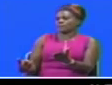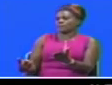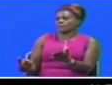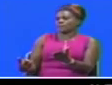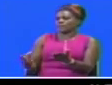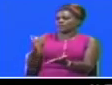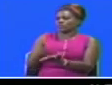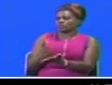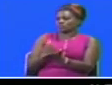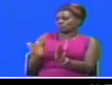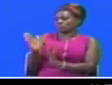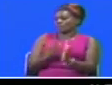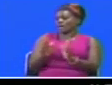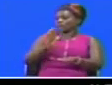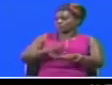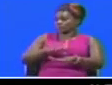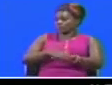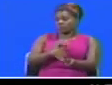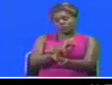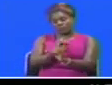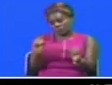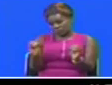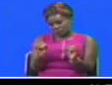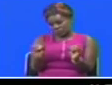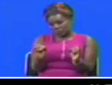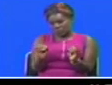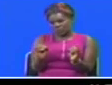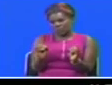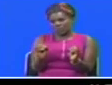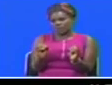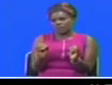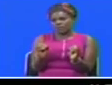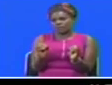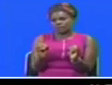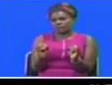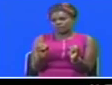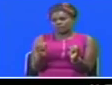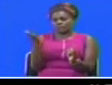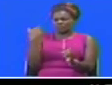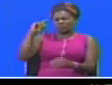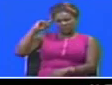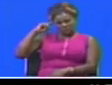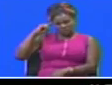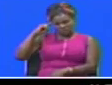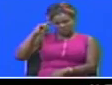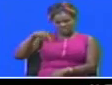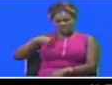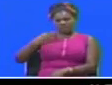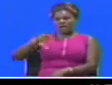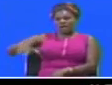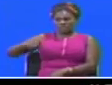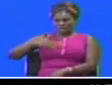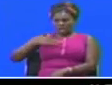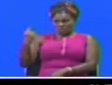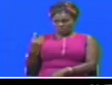Definitely, they didn't prepare very well for this exercise. Initially, we thought it was only our county, but